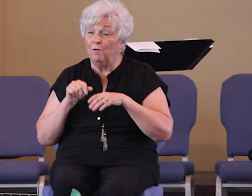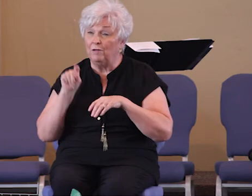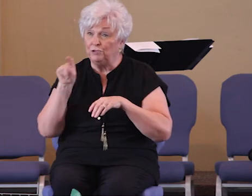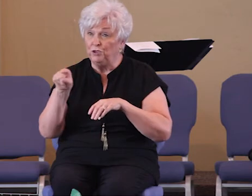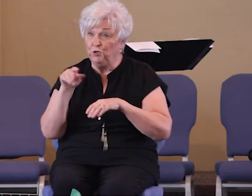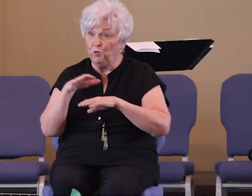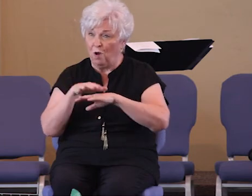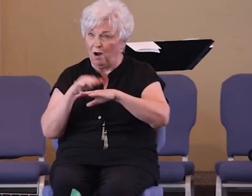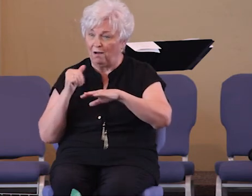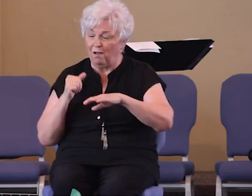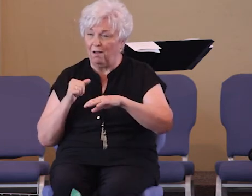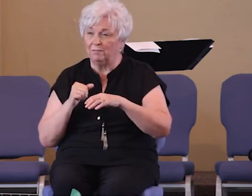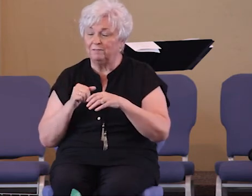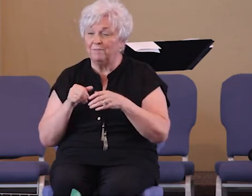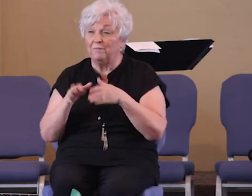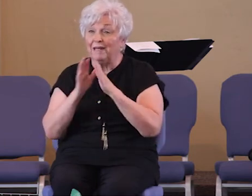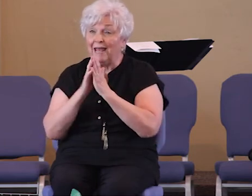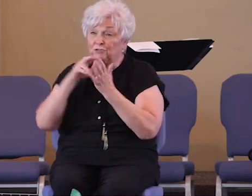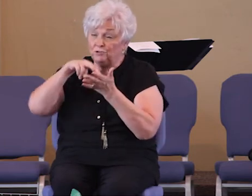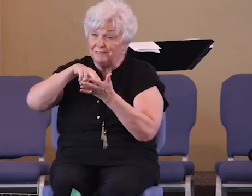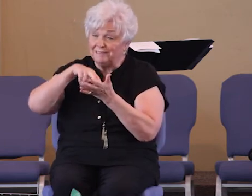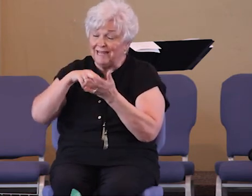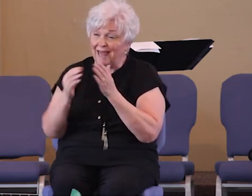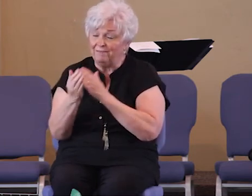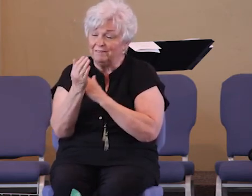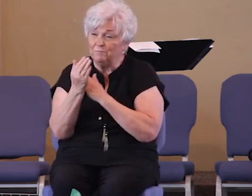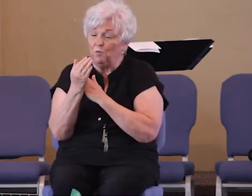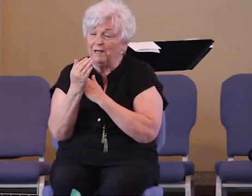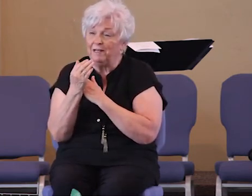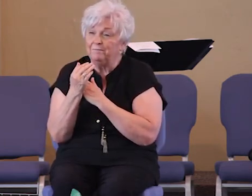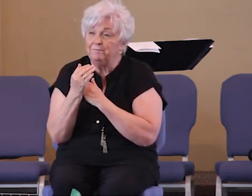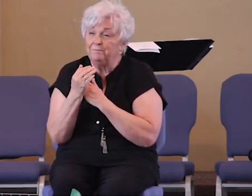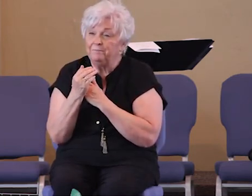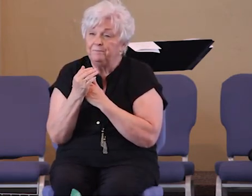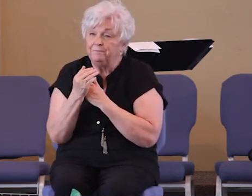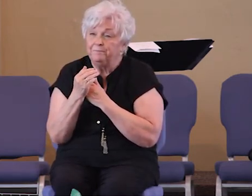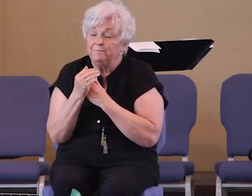called. I'm going to ask you to stand this morning.